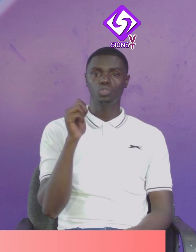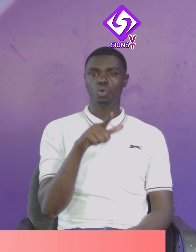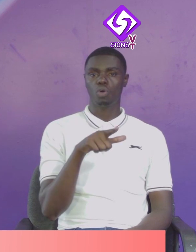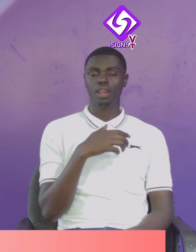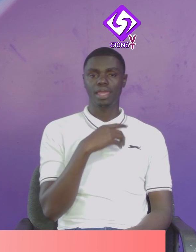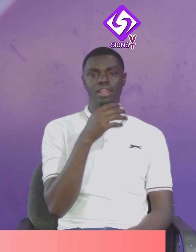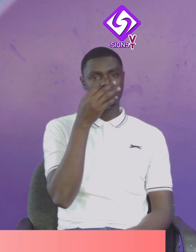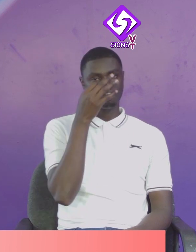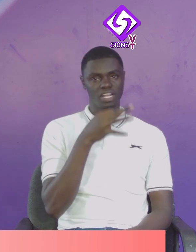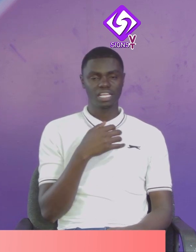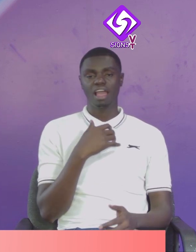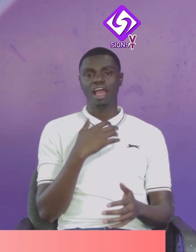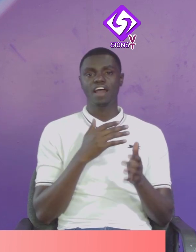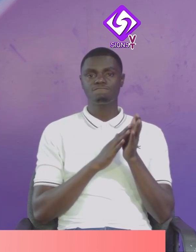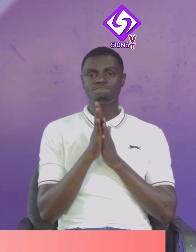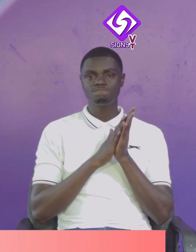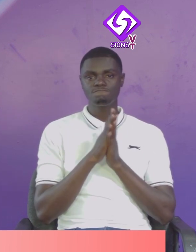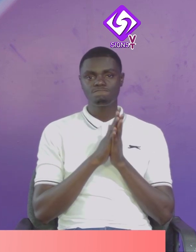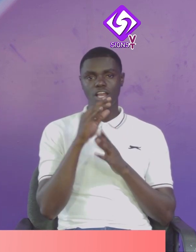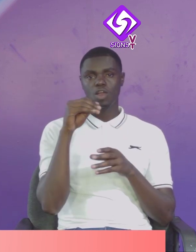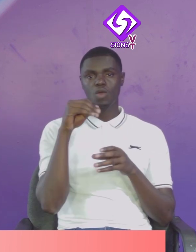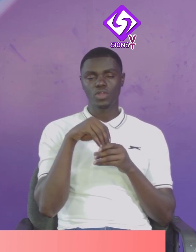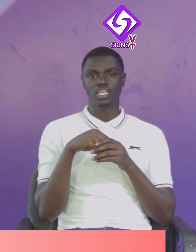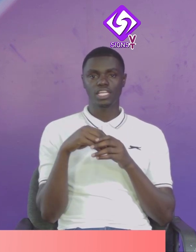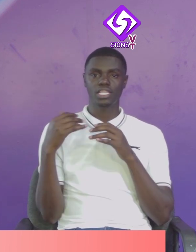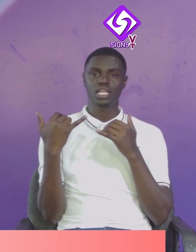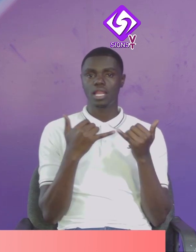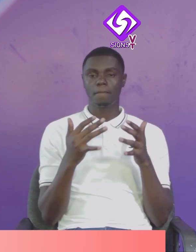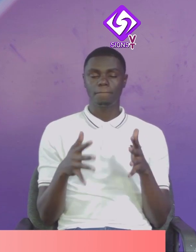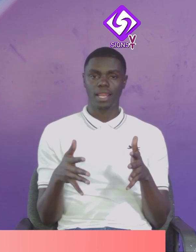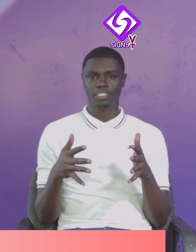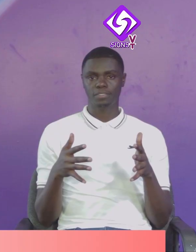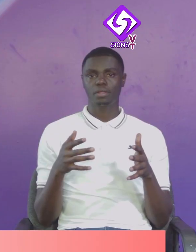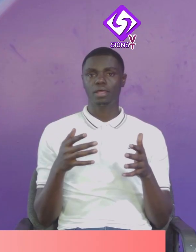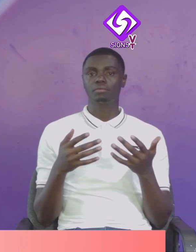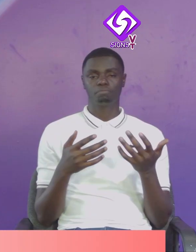motivation within players, especially from these big nations, that is, in this case,